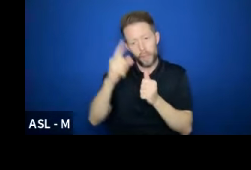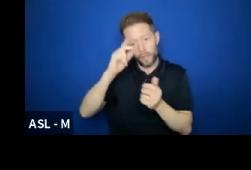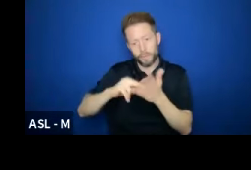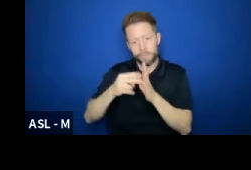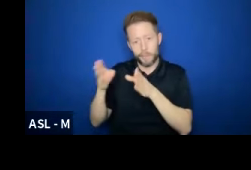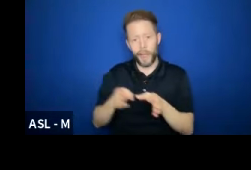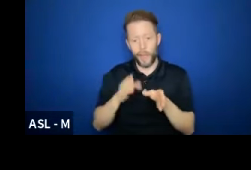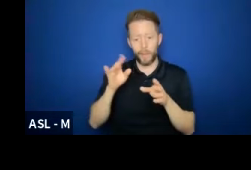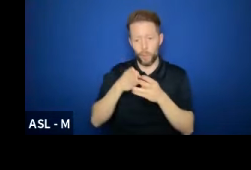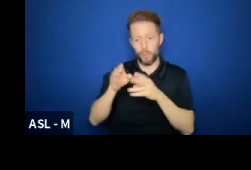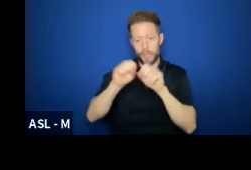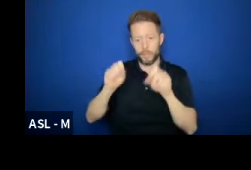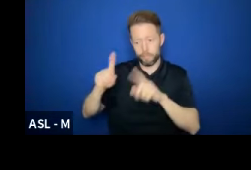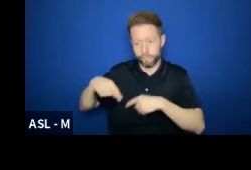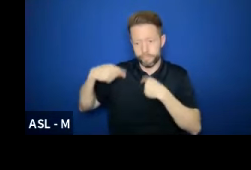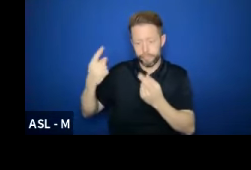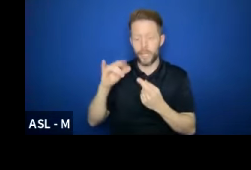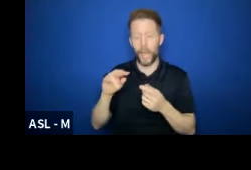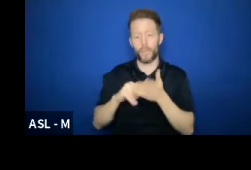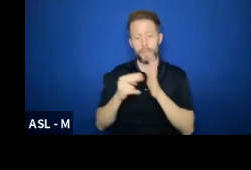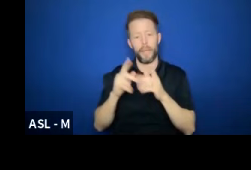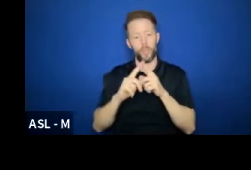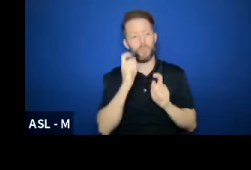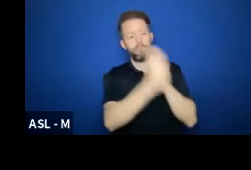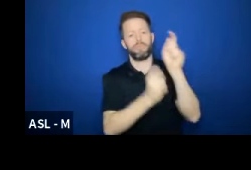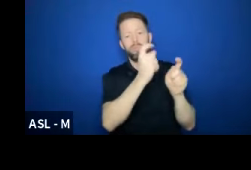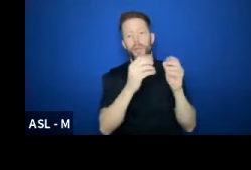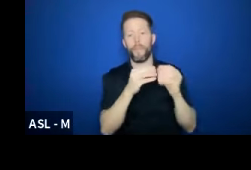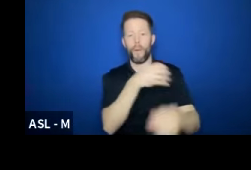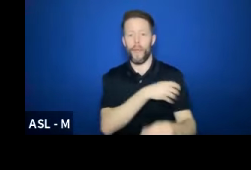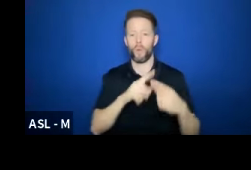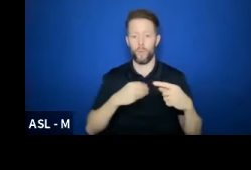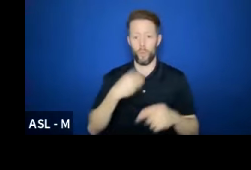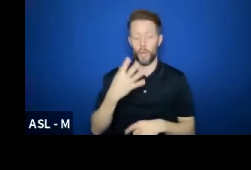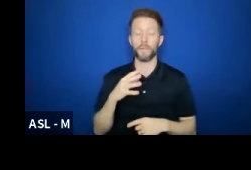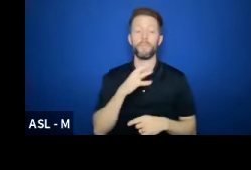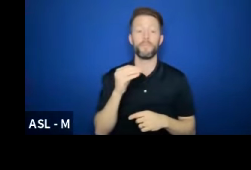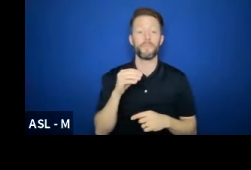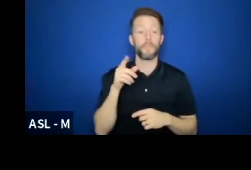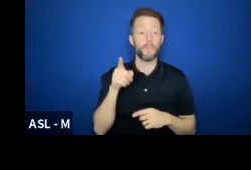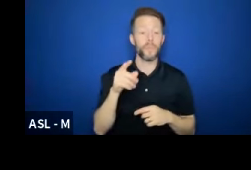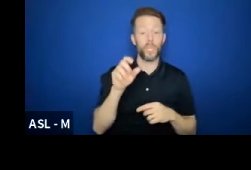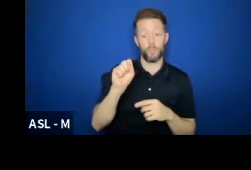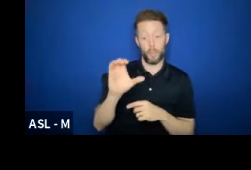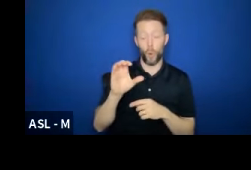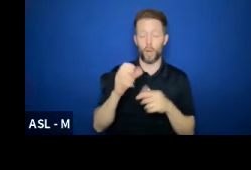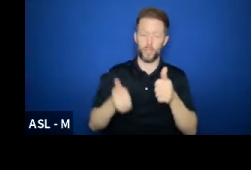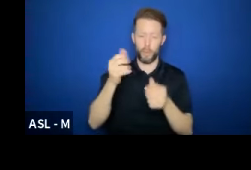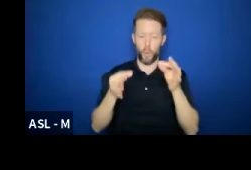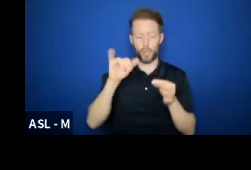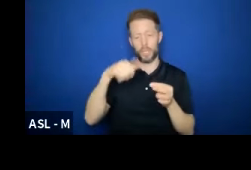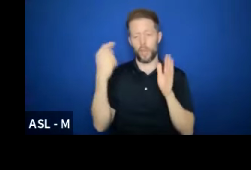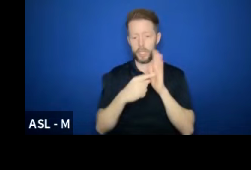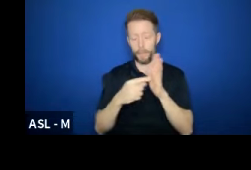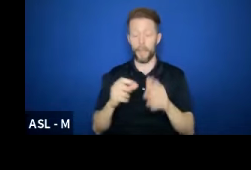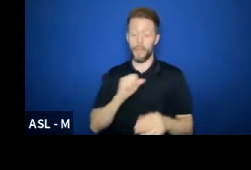to do that and was meant to over-award white power. The Supreme Court, I think, is another example in that, number one, the Supreme Court is affirmed by